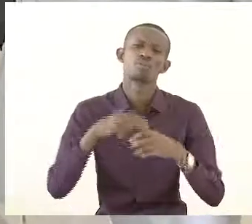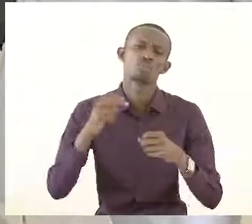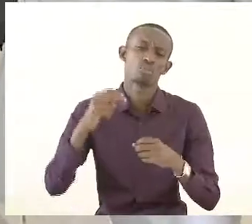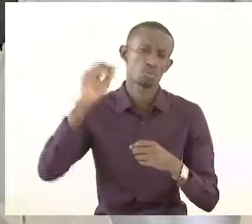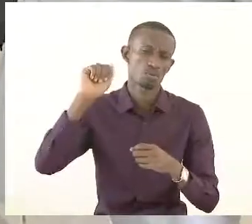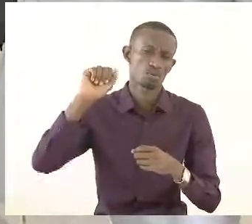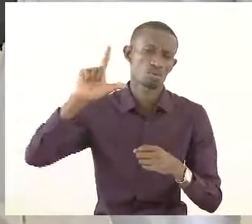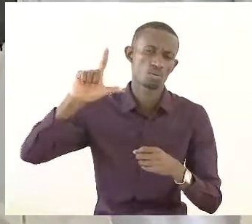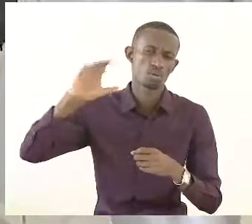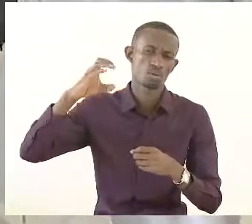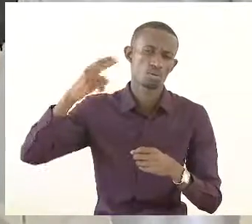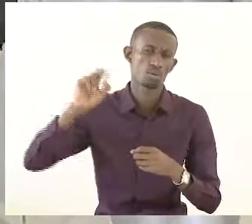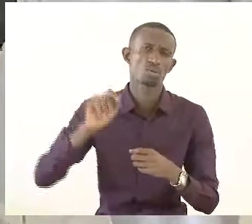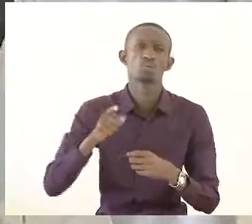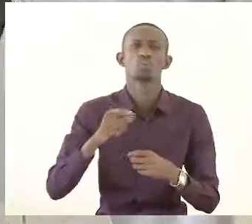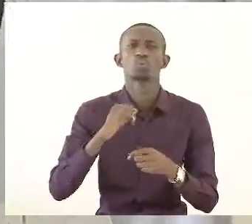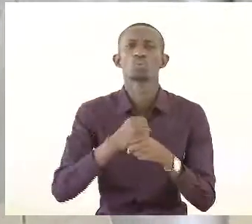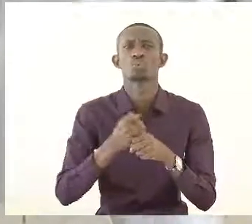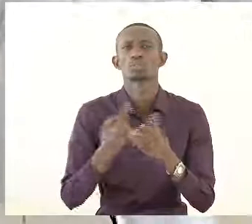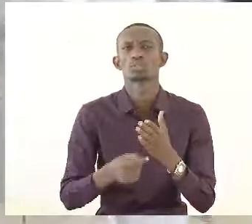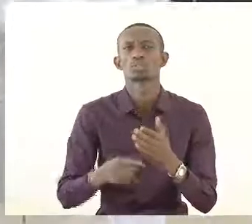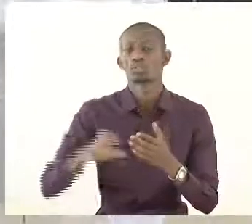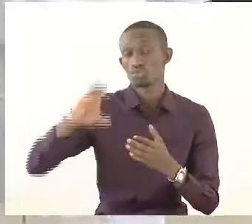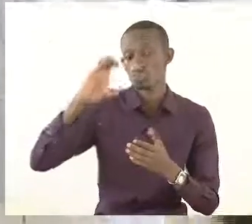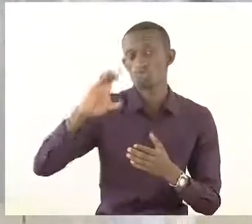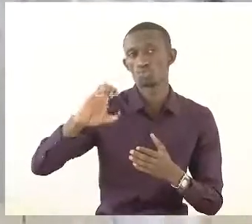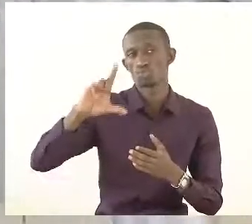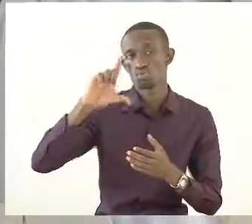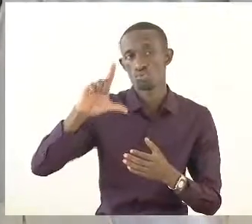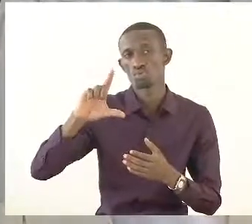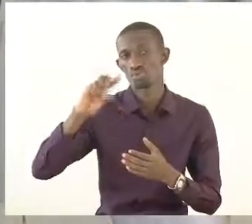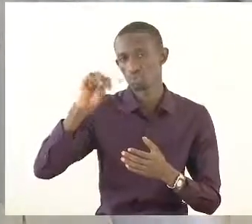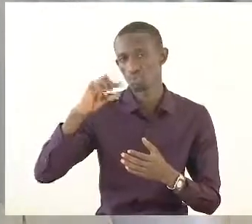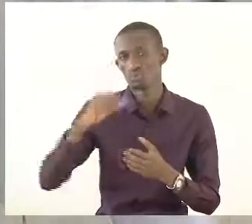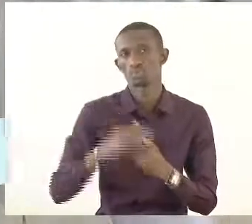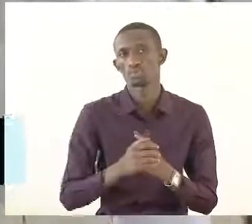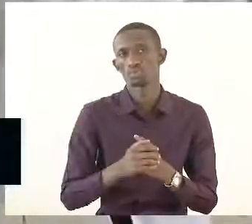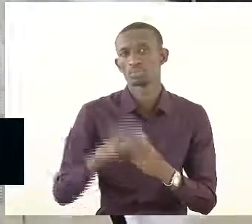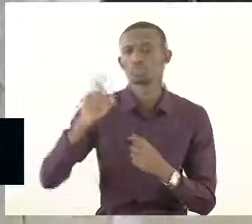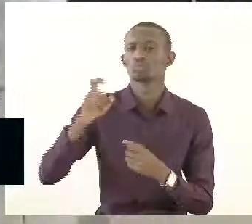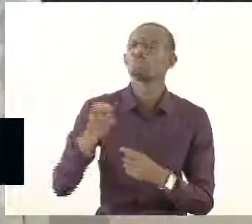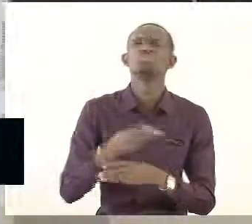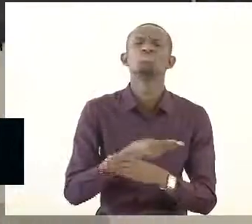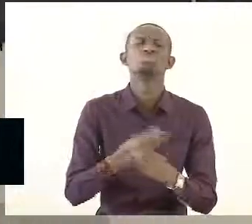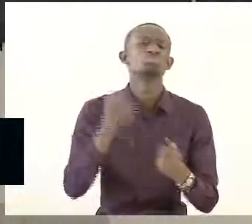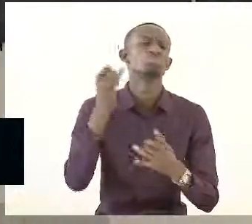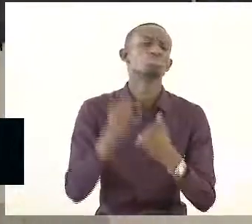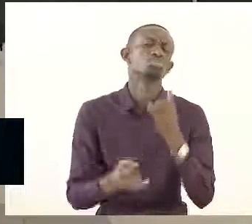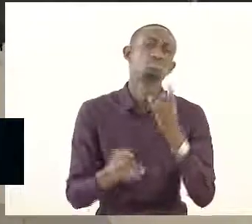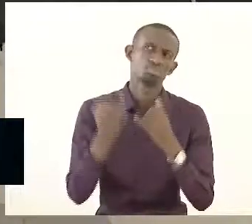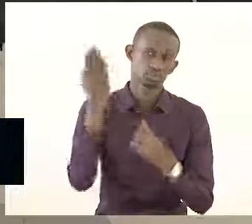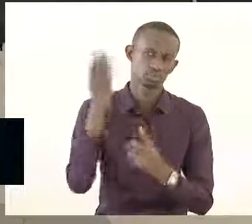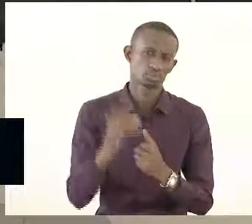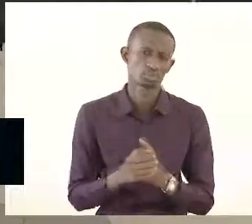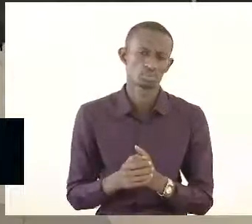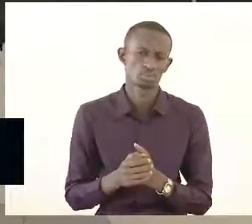which is chlorine magnesium hydroxide. So we have our final product. And